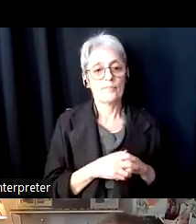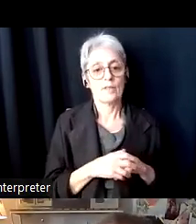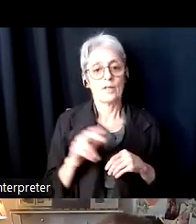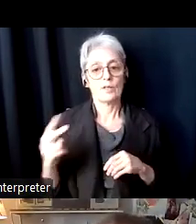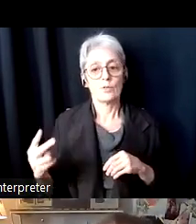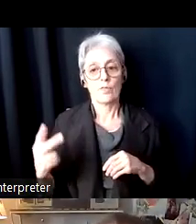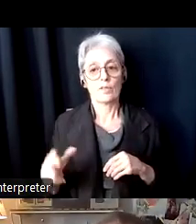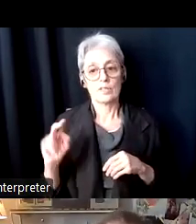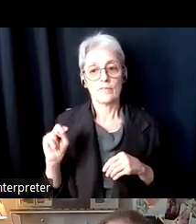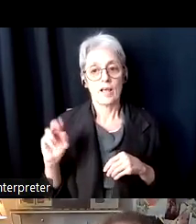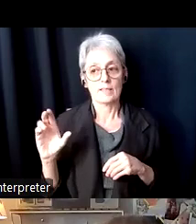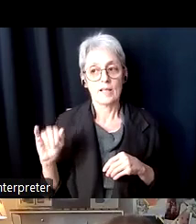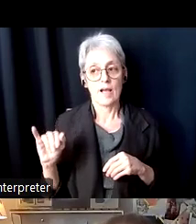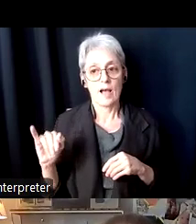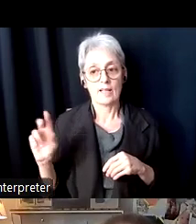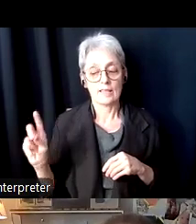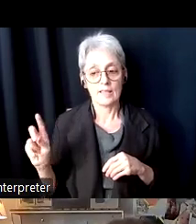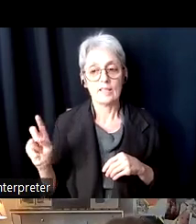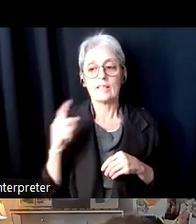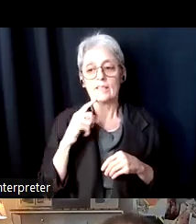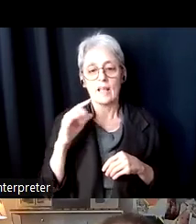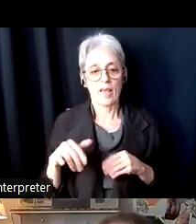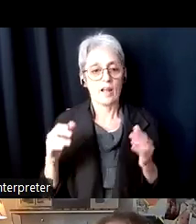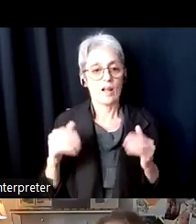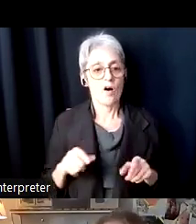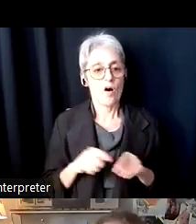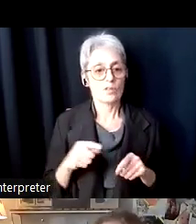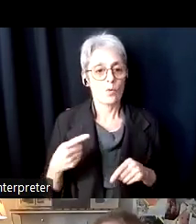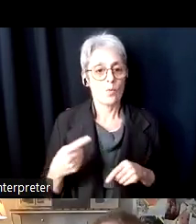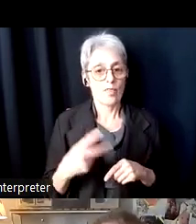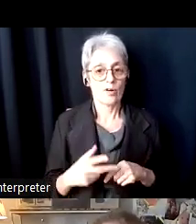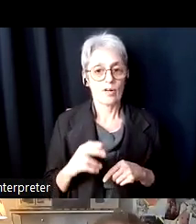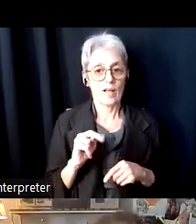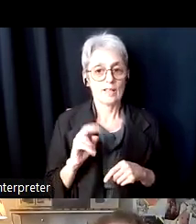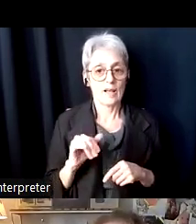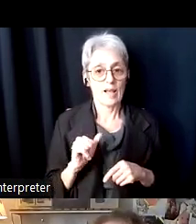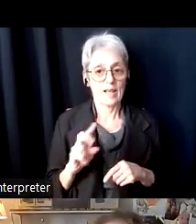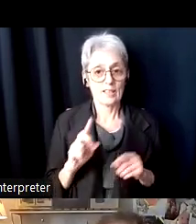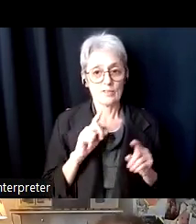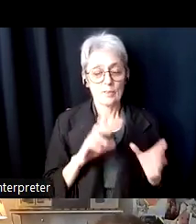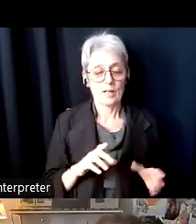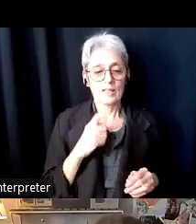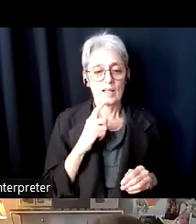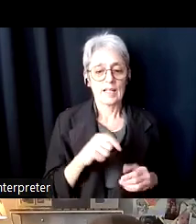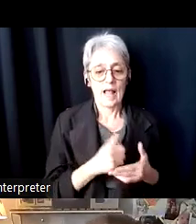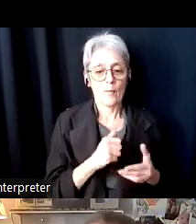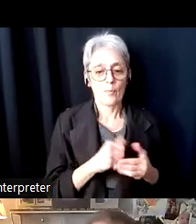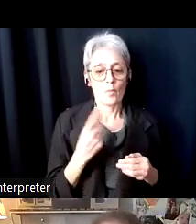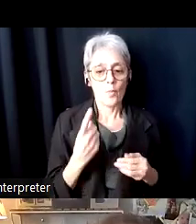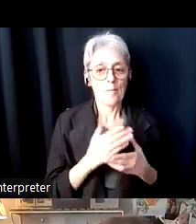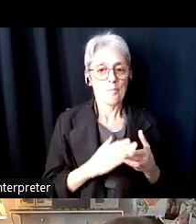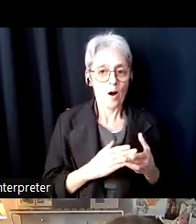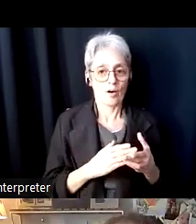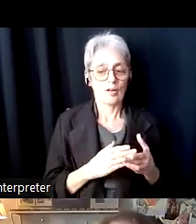respondents say this. And we also see about 1/3 of our NCI-AD respondents say they need help with at least one part of self-direction,